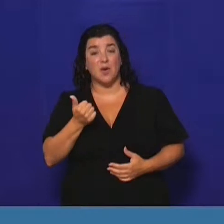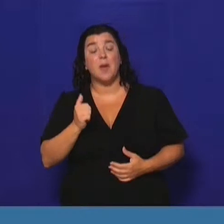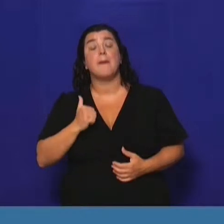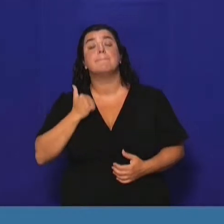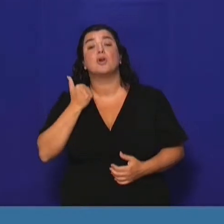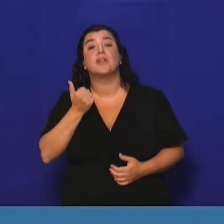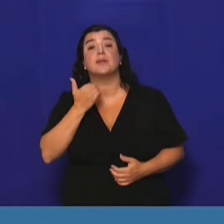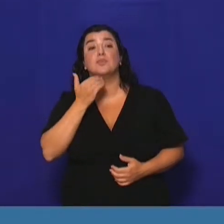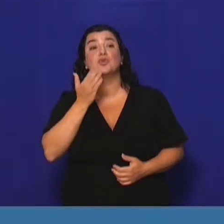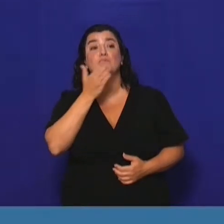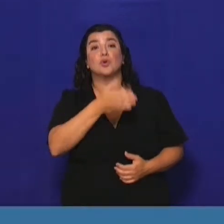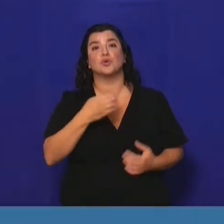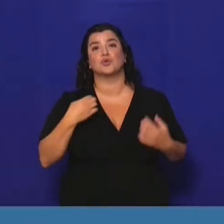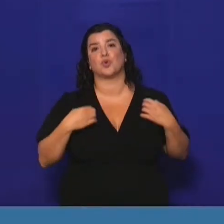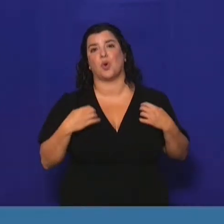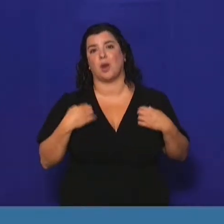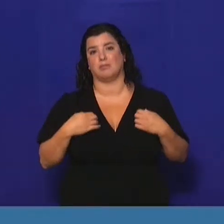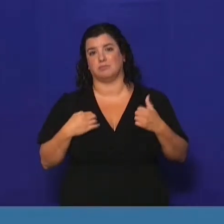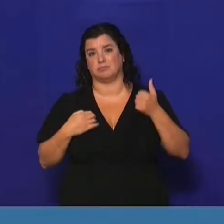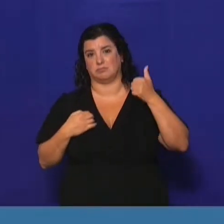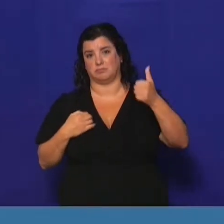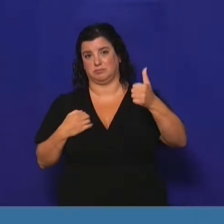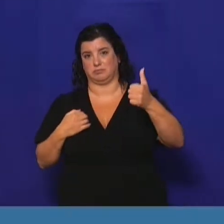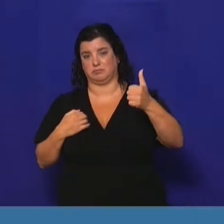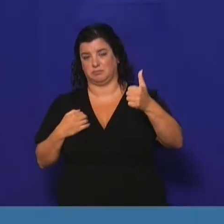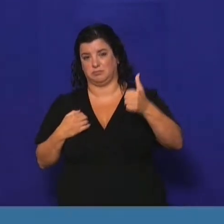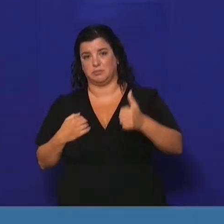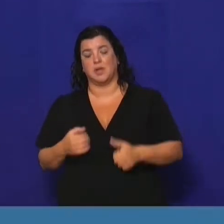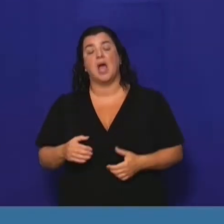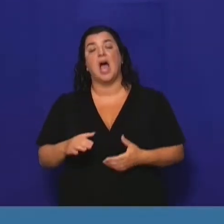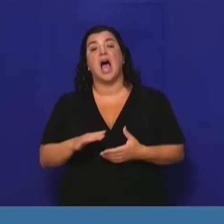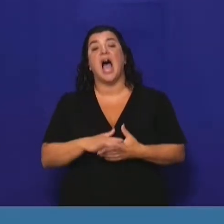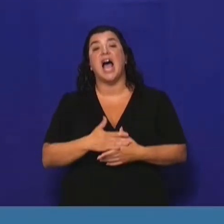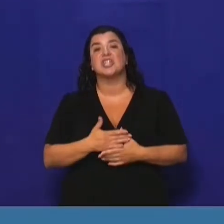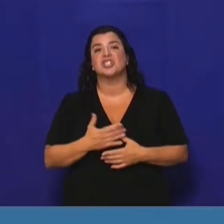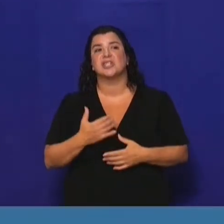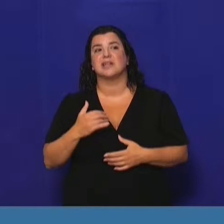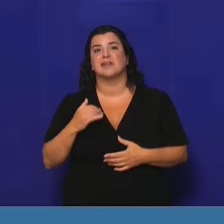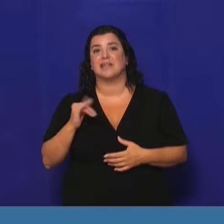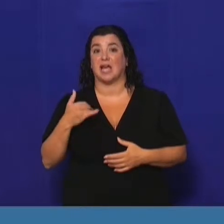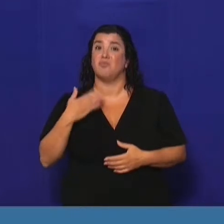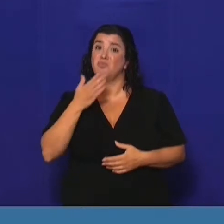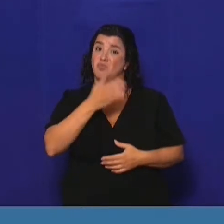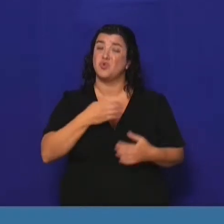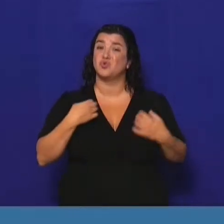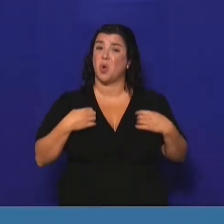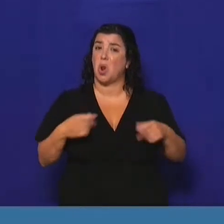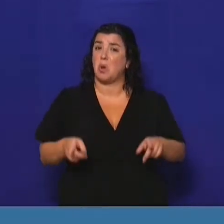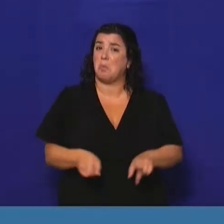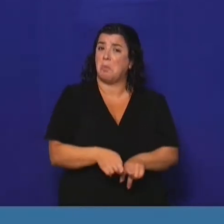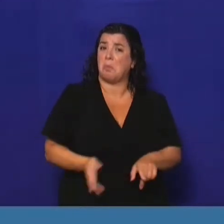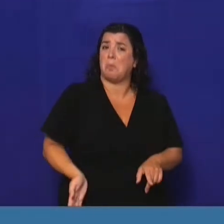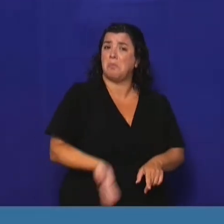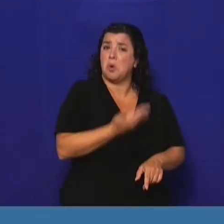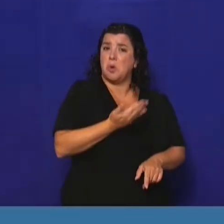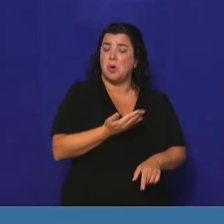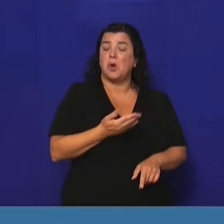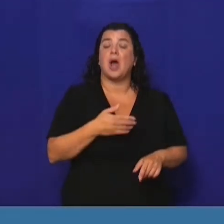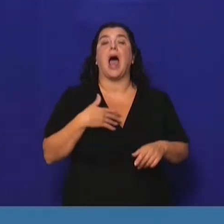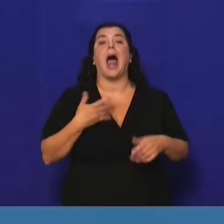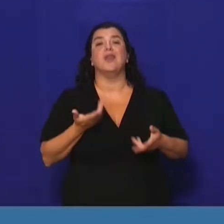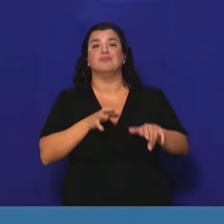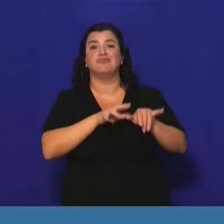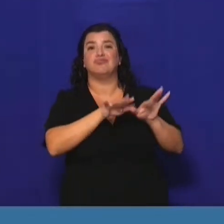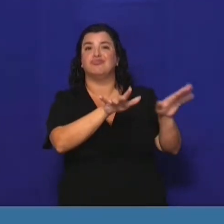jinbatux l-iskola. Għaliex dak huwa l-punt prinċipali li inti ma tdaħħalx il-każijiet li huma propju pożittivi